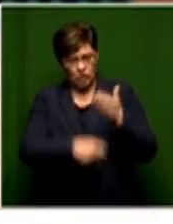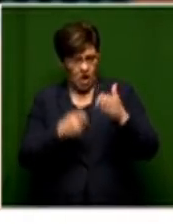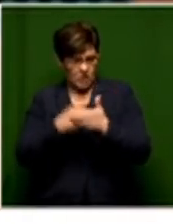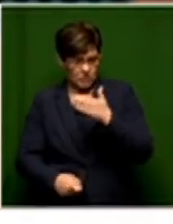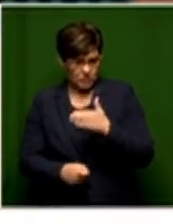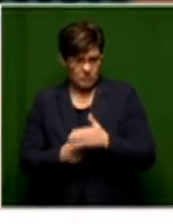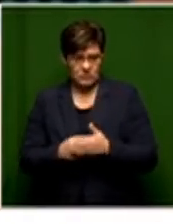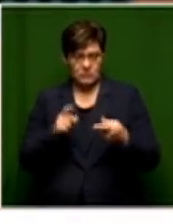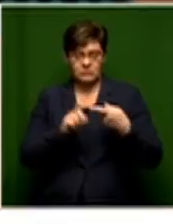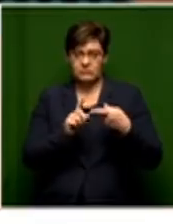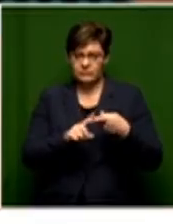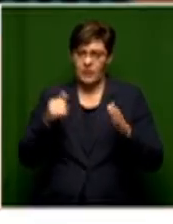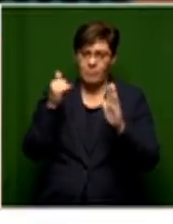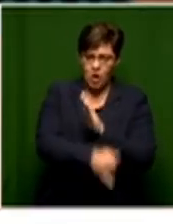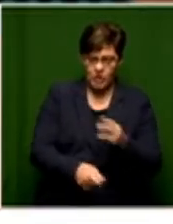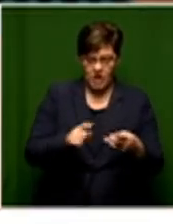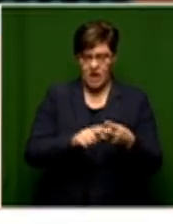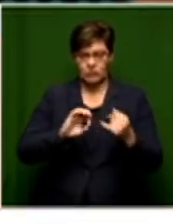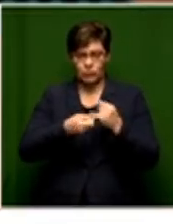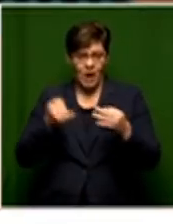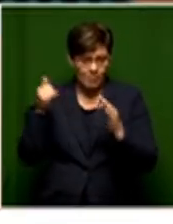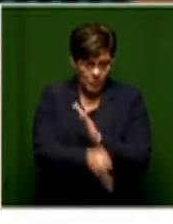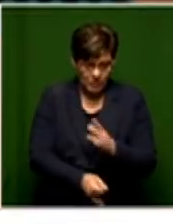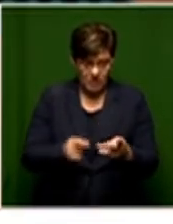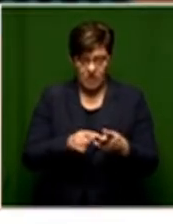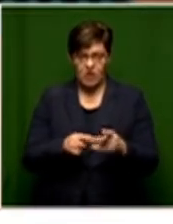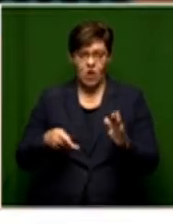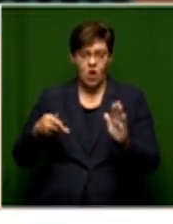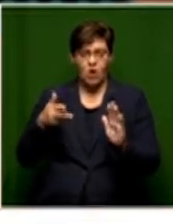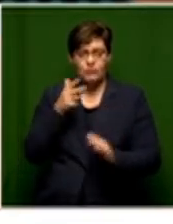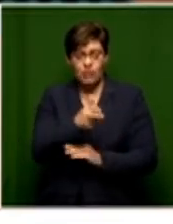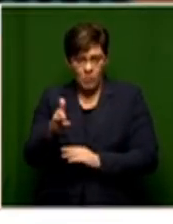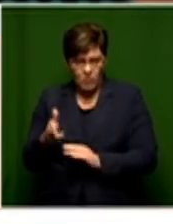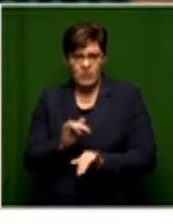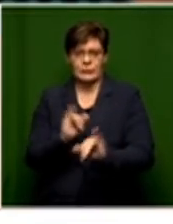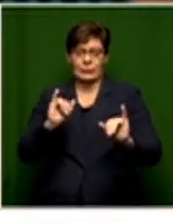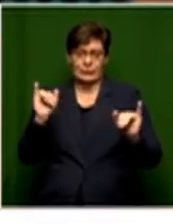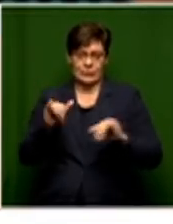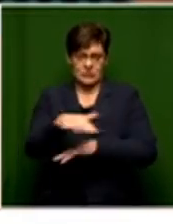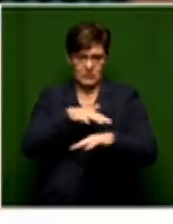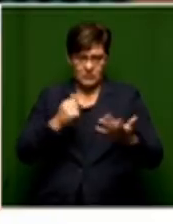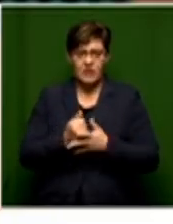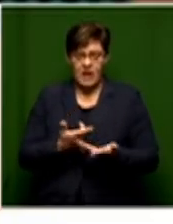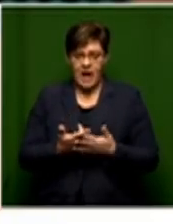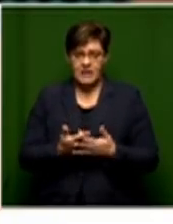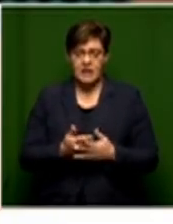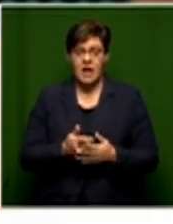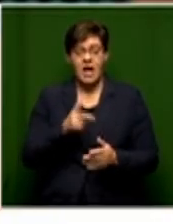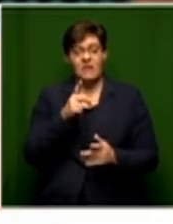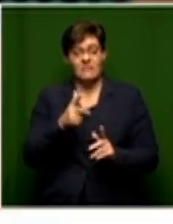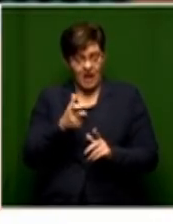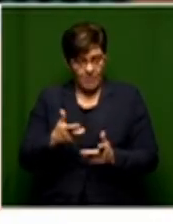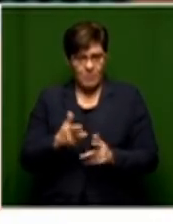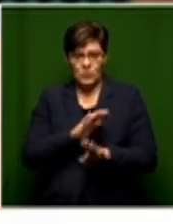again, facing charges of murder, attempted murder, robbery with aggravating circumstances, and a possession of illegal